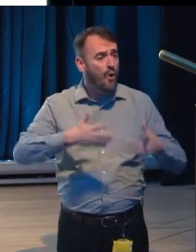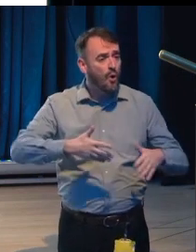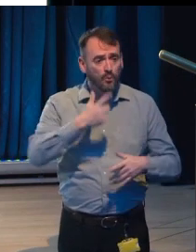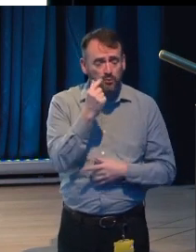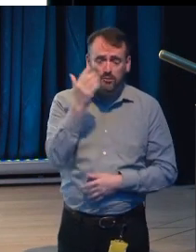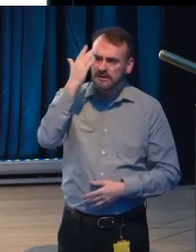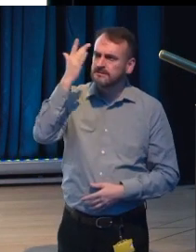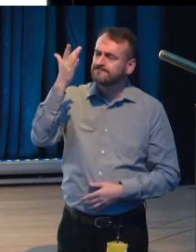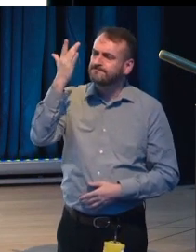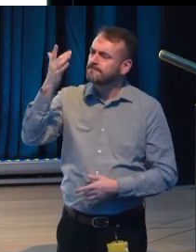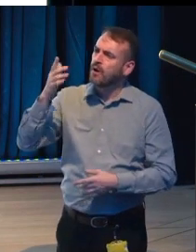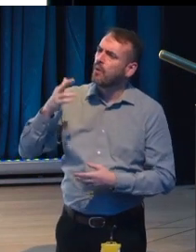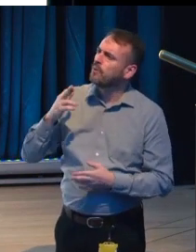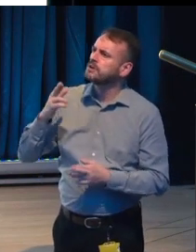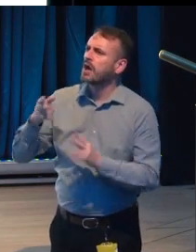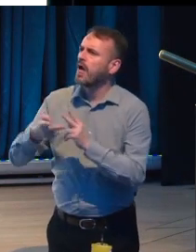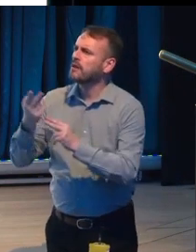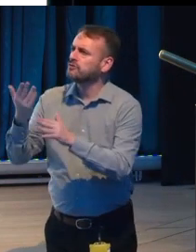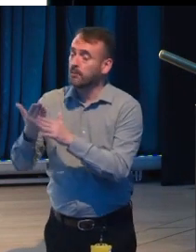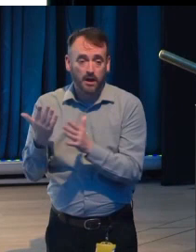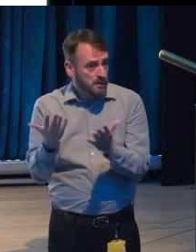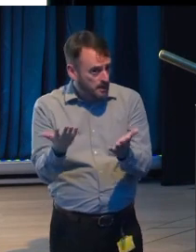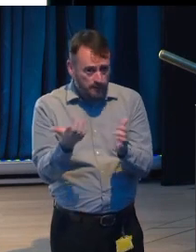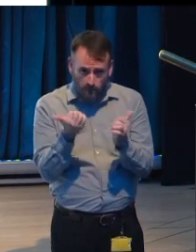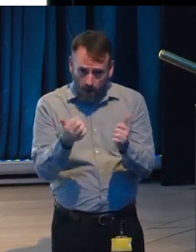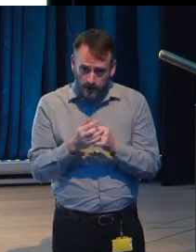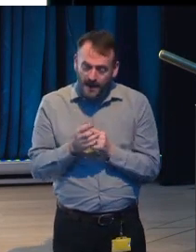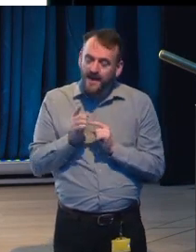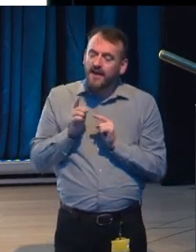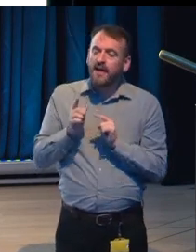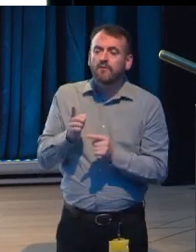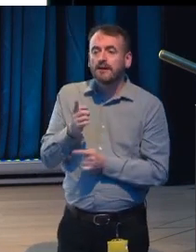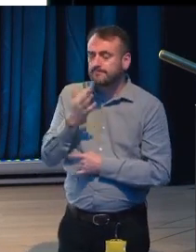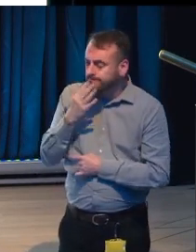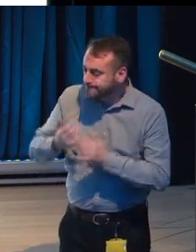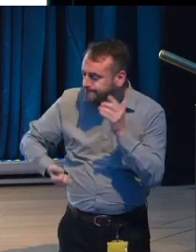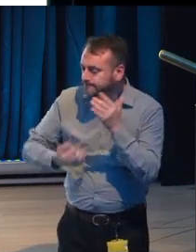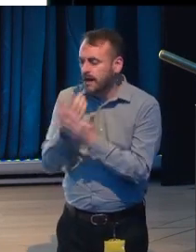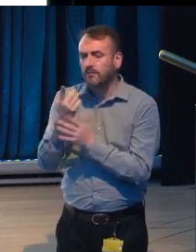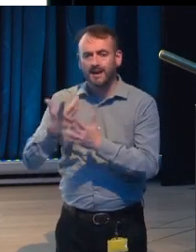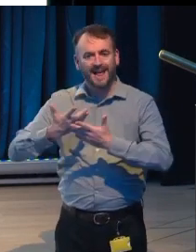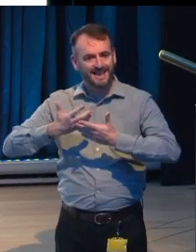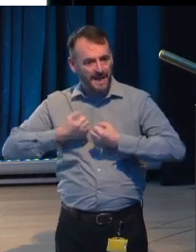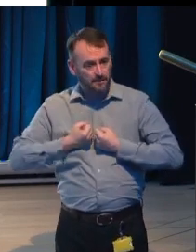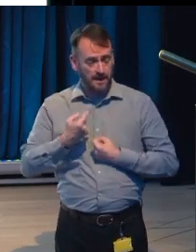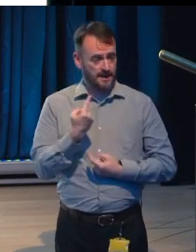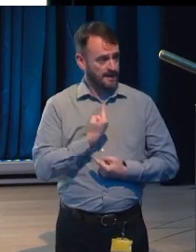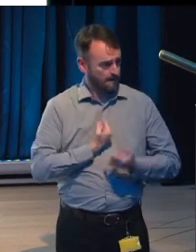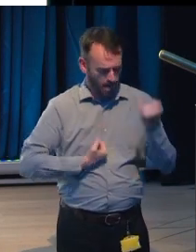in a while. I found that accepting those thoughts when you have them, and don't be too hard on yourself, because we all